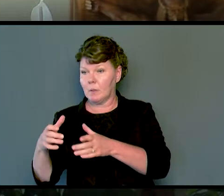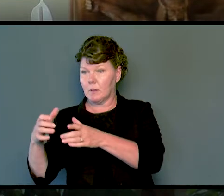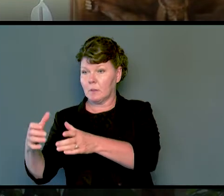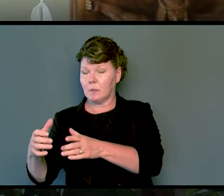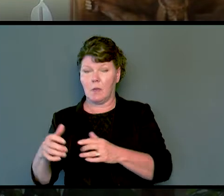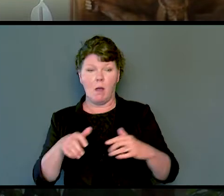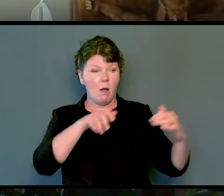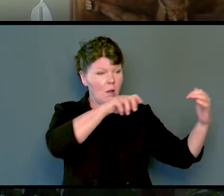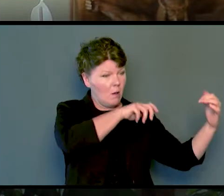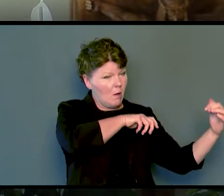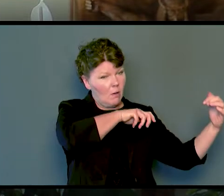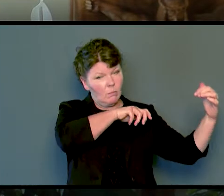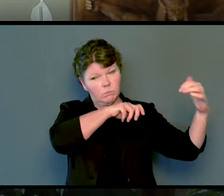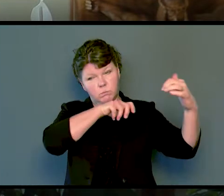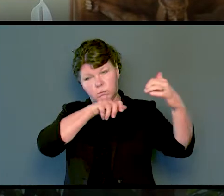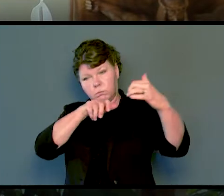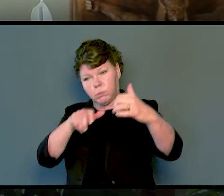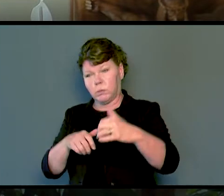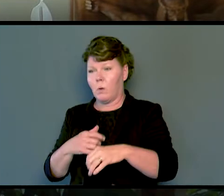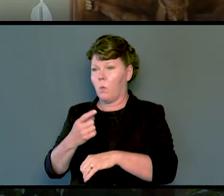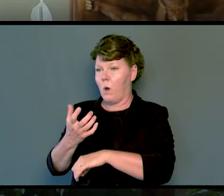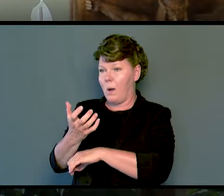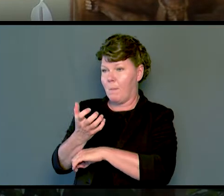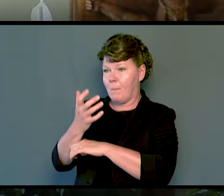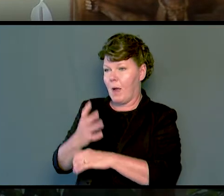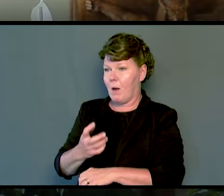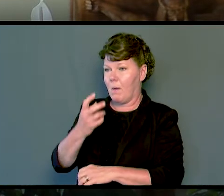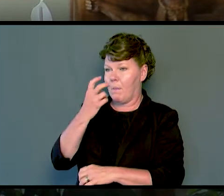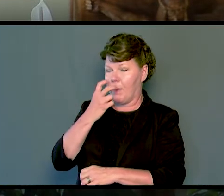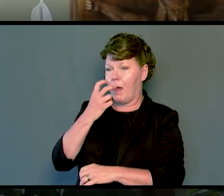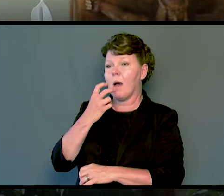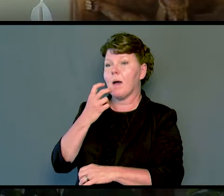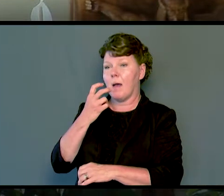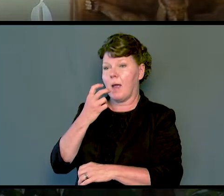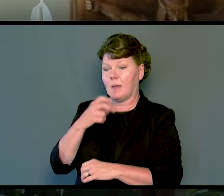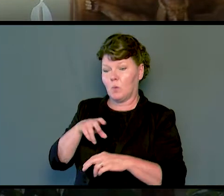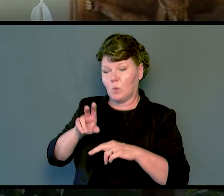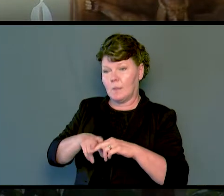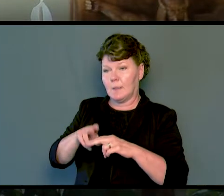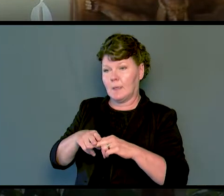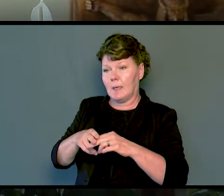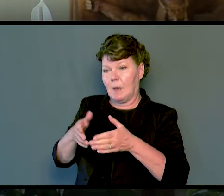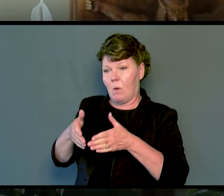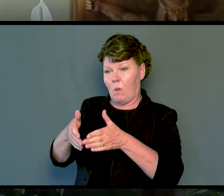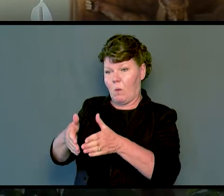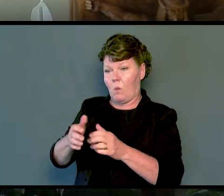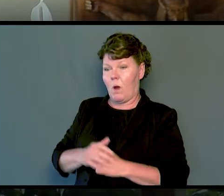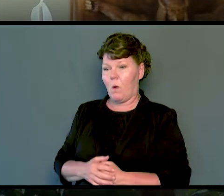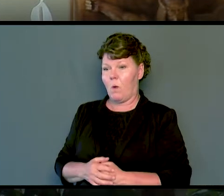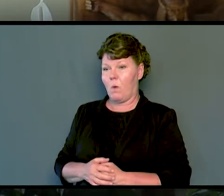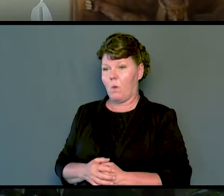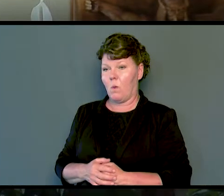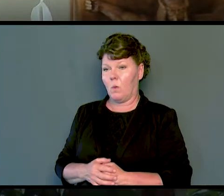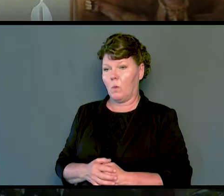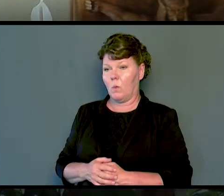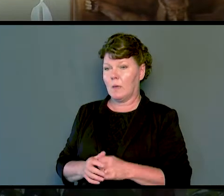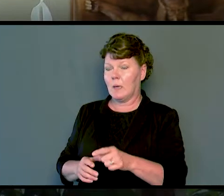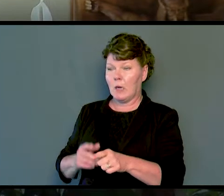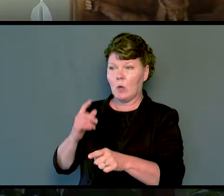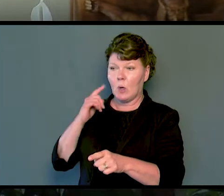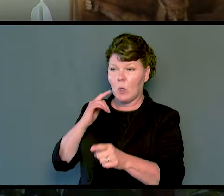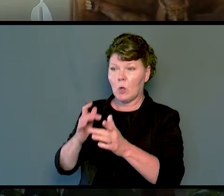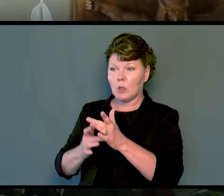large crowd, a beggar who was blind named Bartimaeus, the son of Timaeus, was sitting by the road. And when he heard that it was Jesus